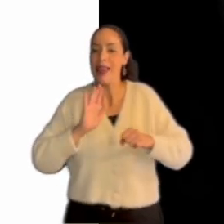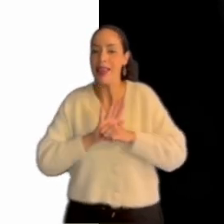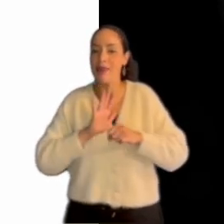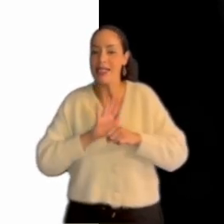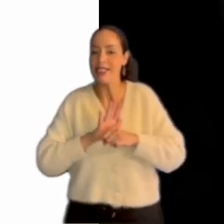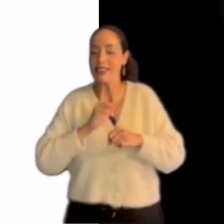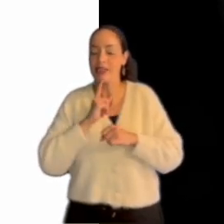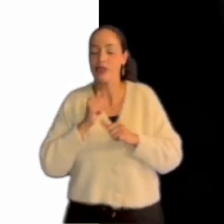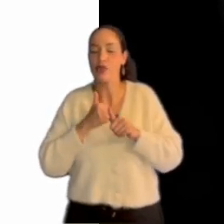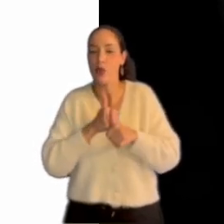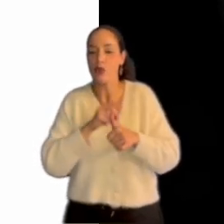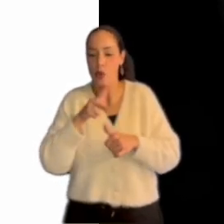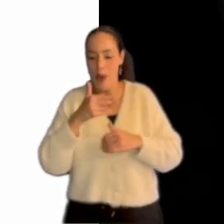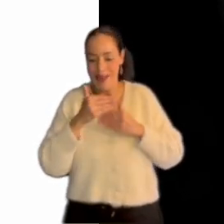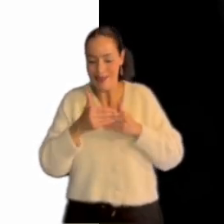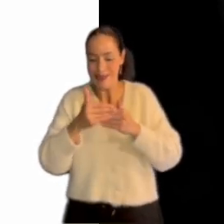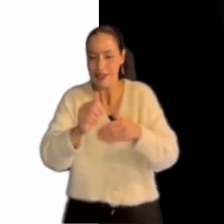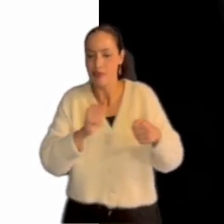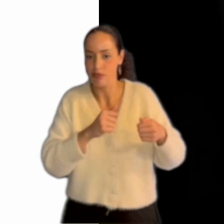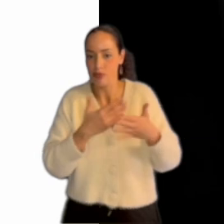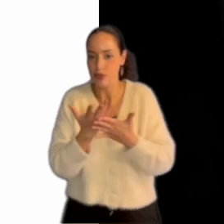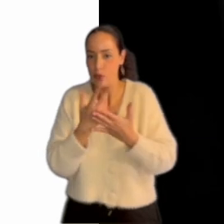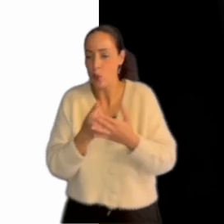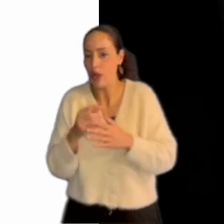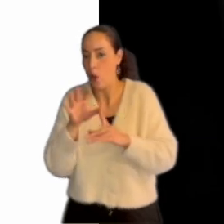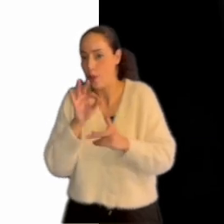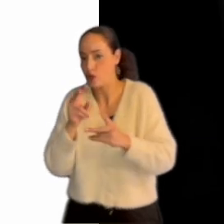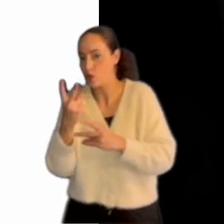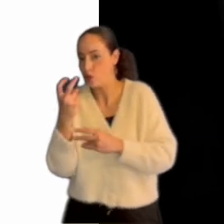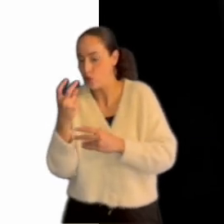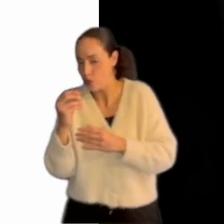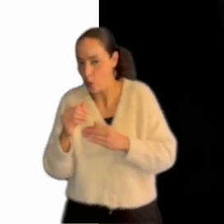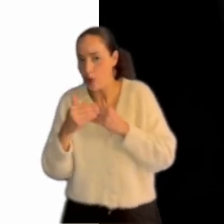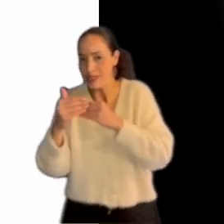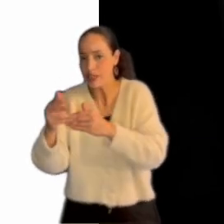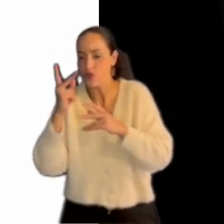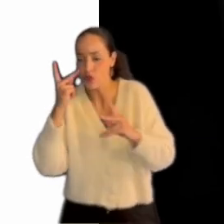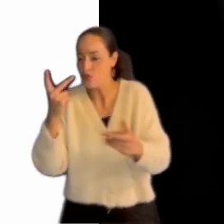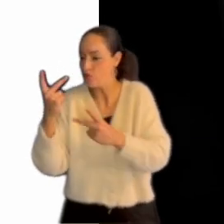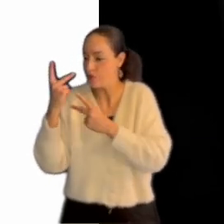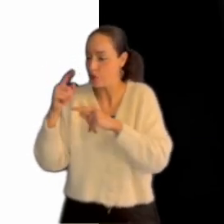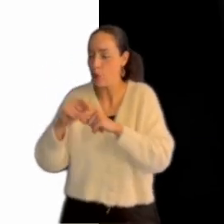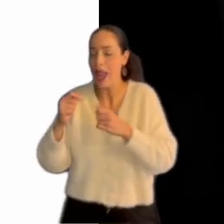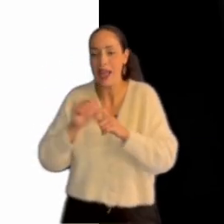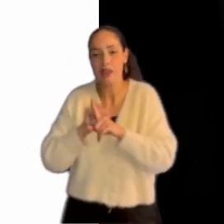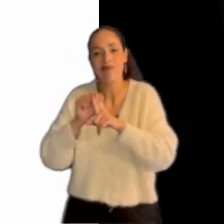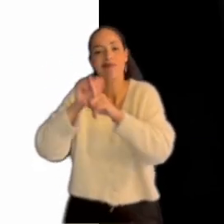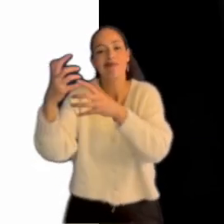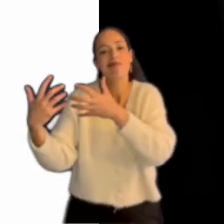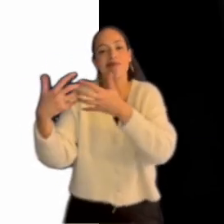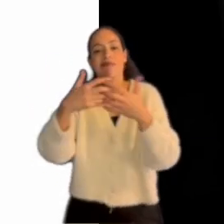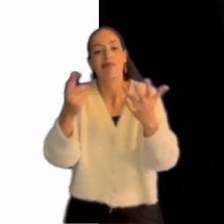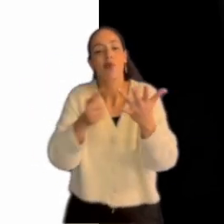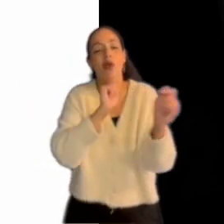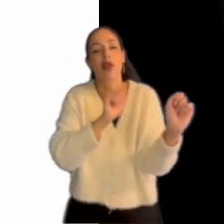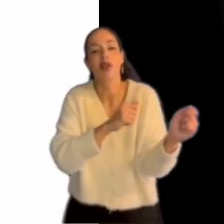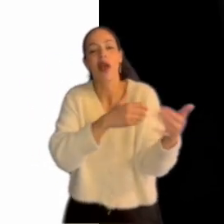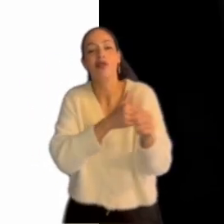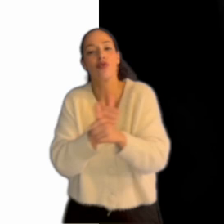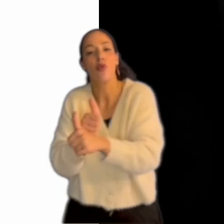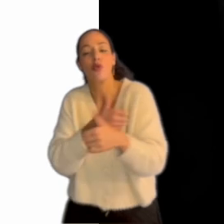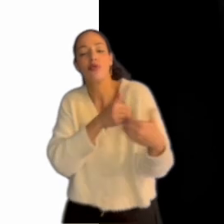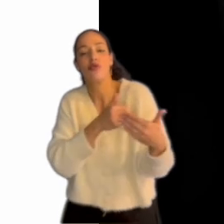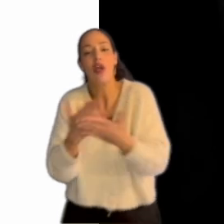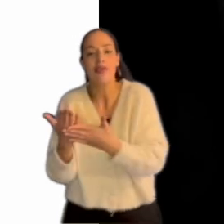services. The frequency of these sessions also varies. For some, they are offered weekly or fortnightly as part of a standardised approach to